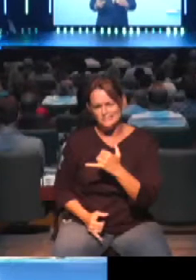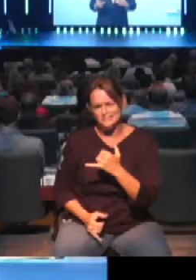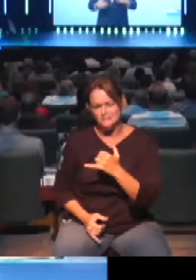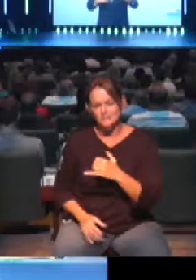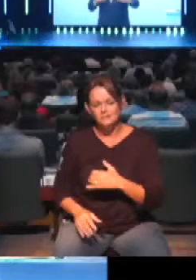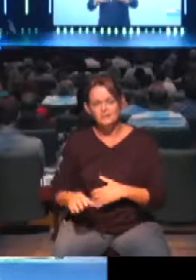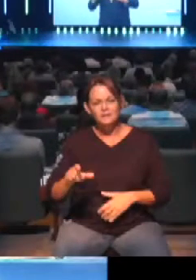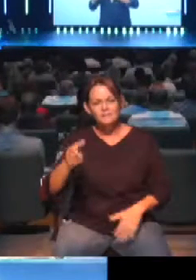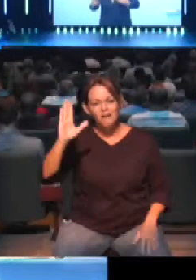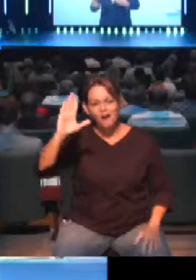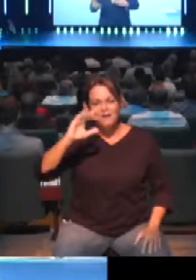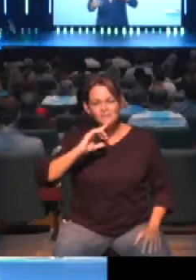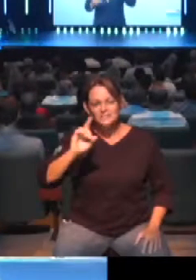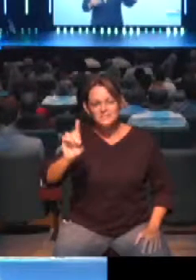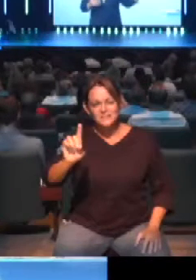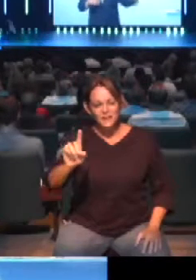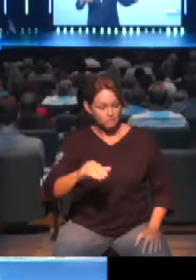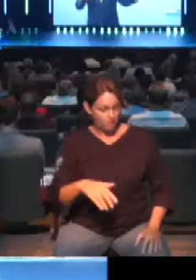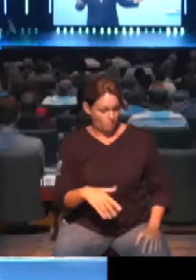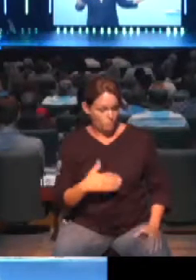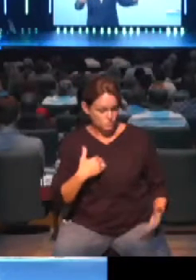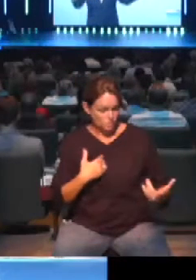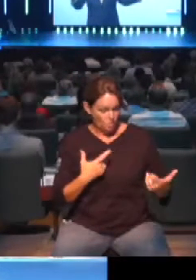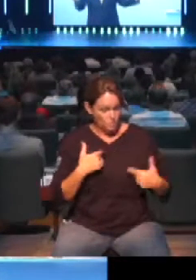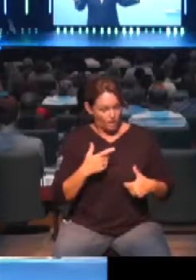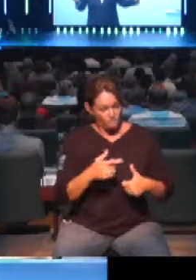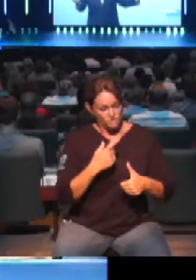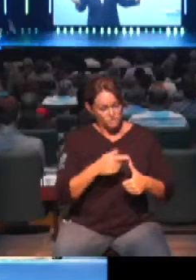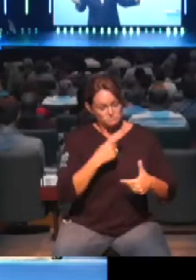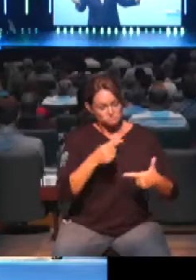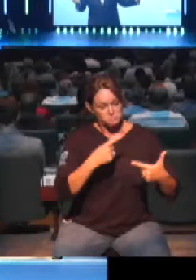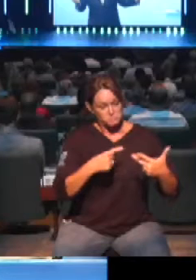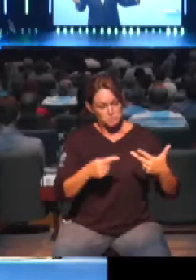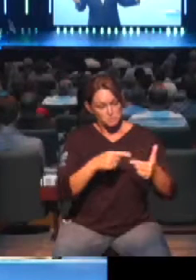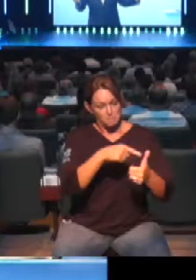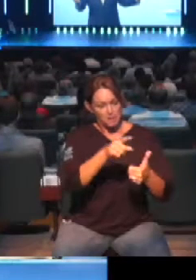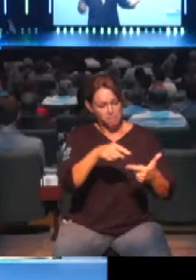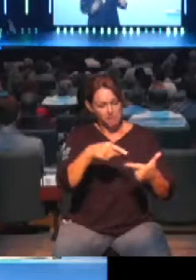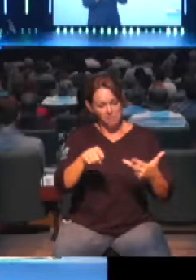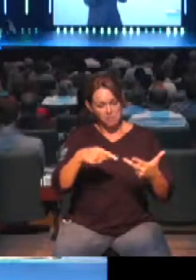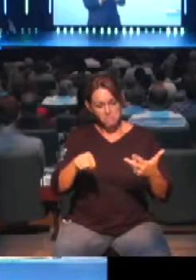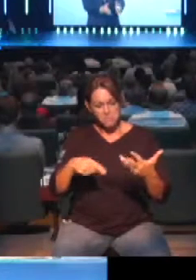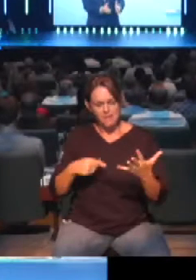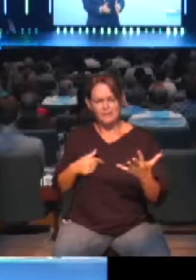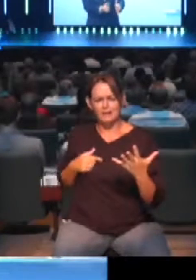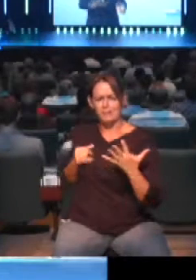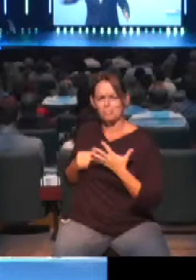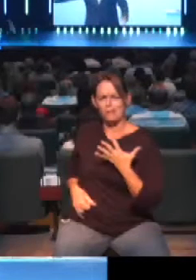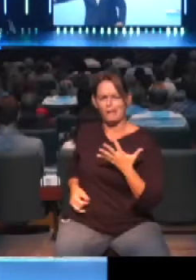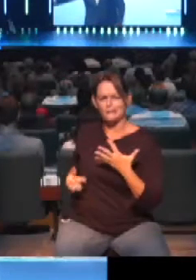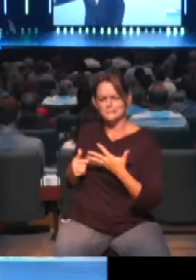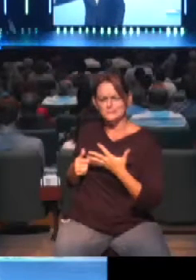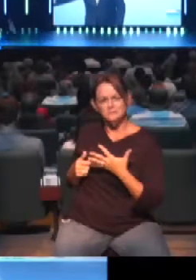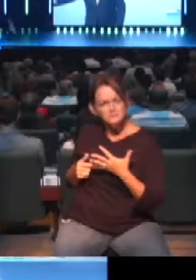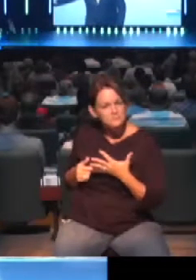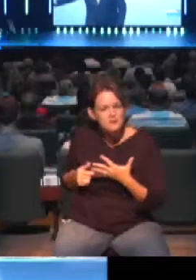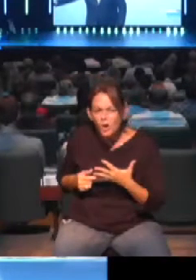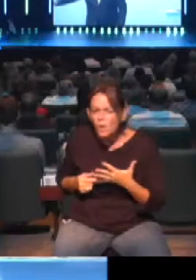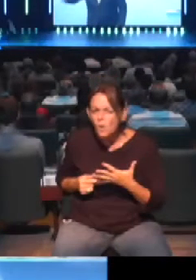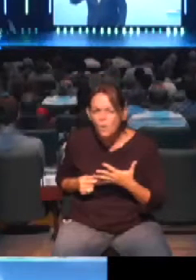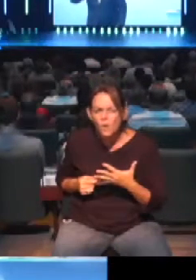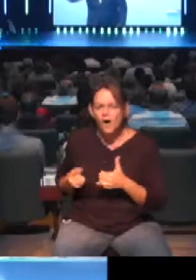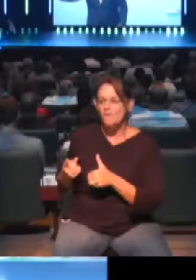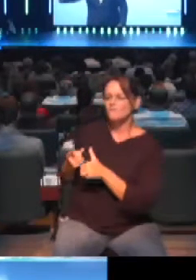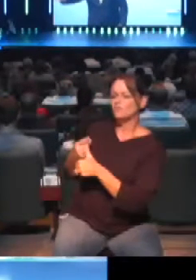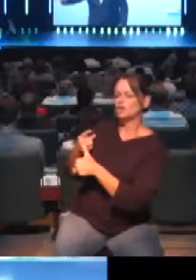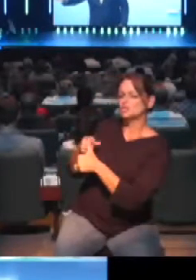me one of them and you can give me the one that's getting in your garden that you don't like. He said, you give me the first one when you don't even have the other 9.